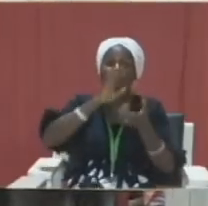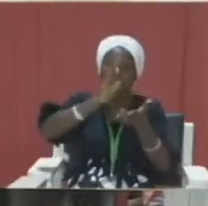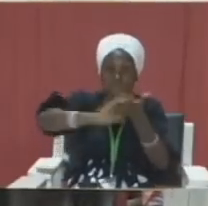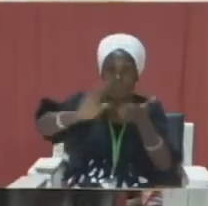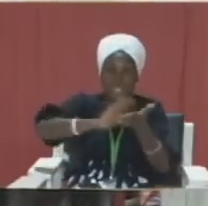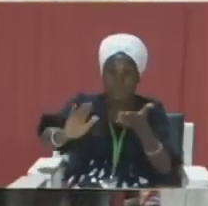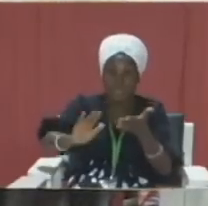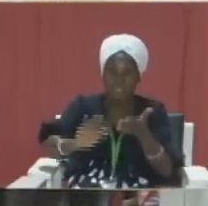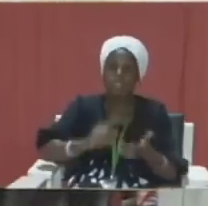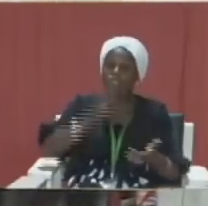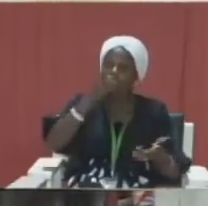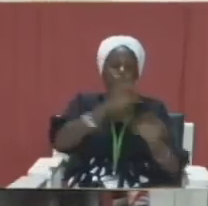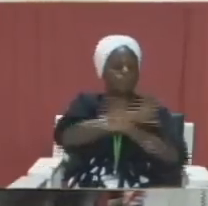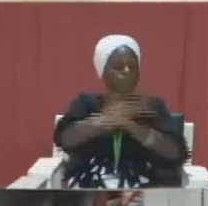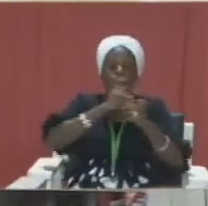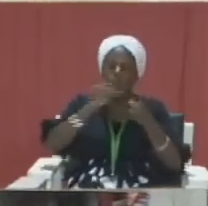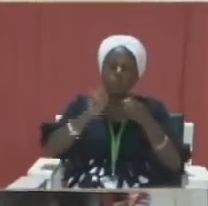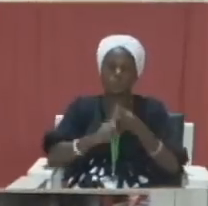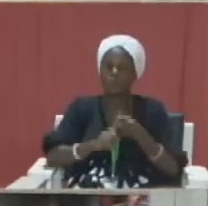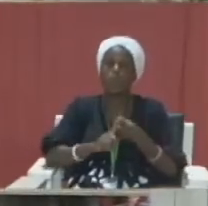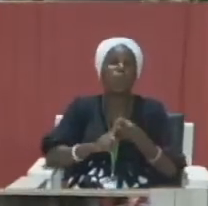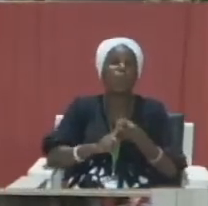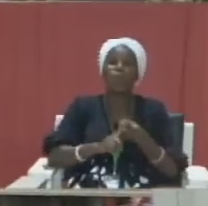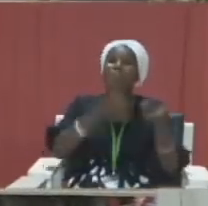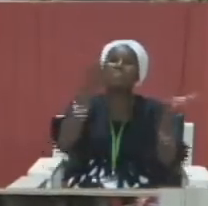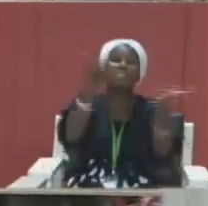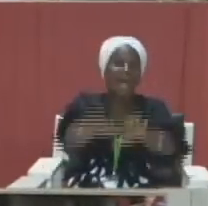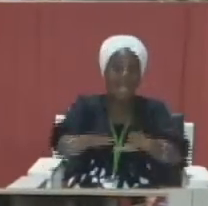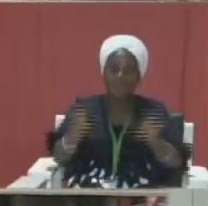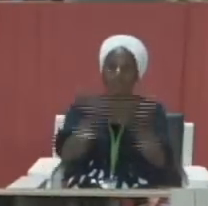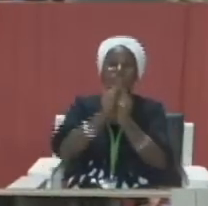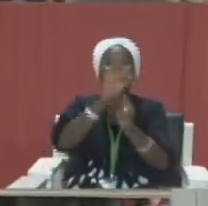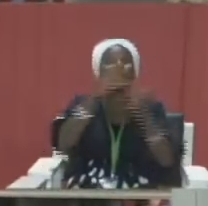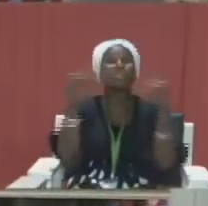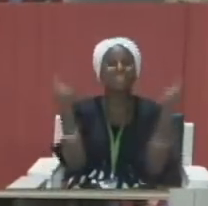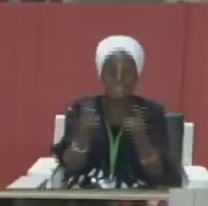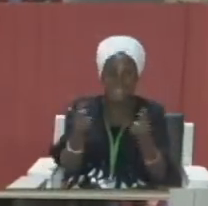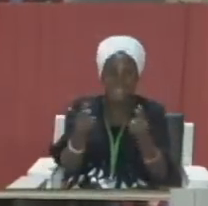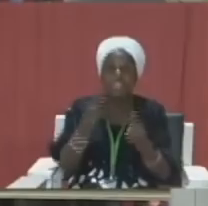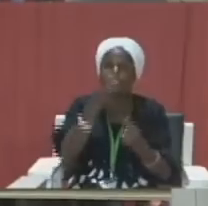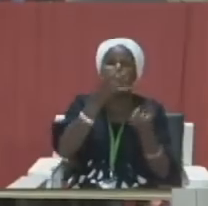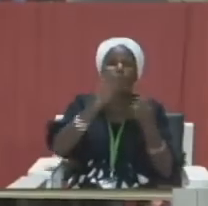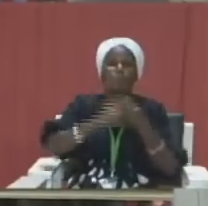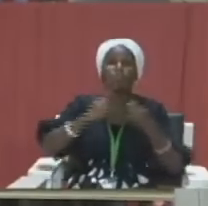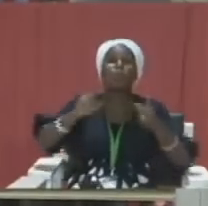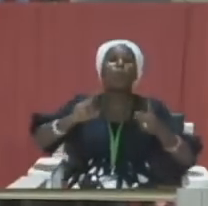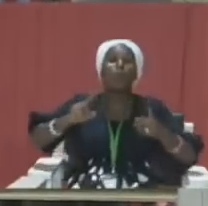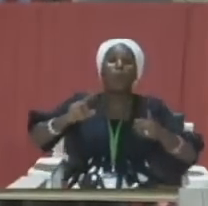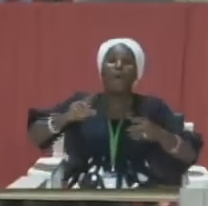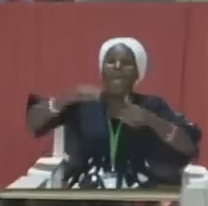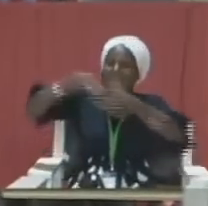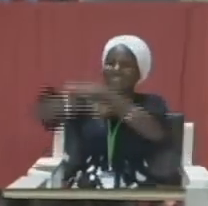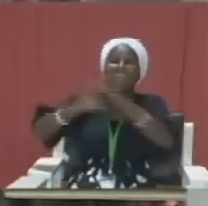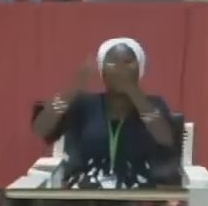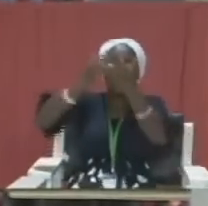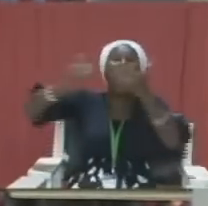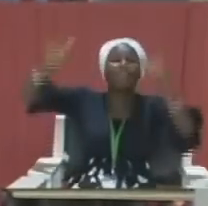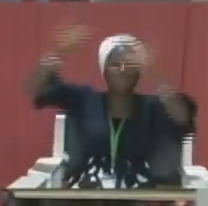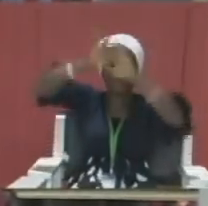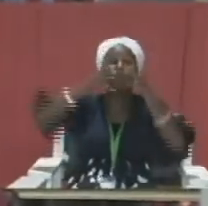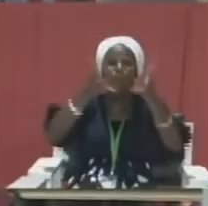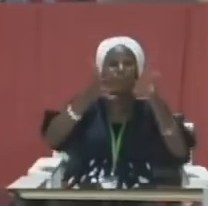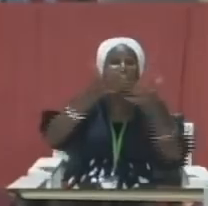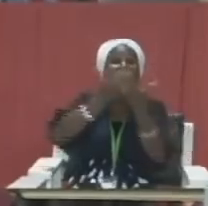dead with their sin. They want to be given free entrance to paradise. They want